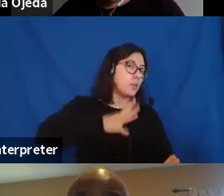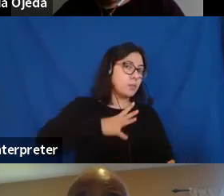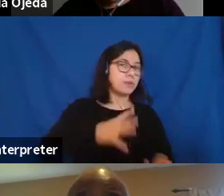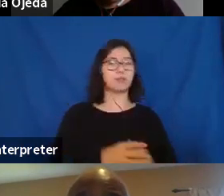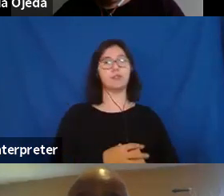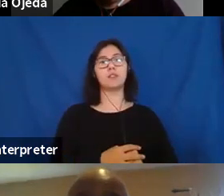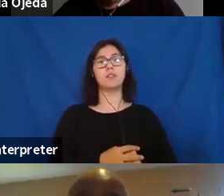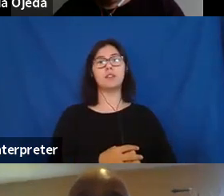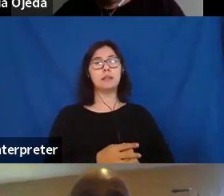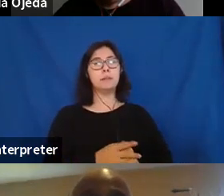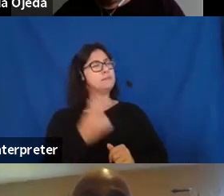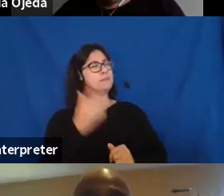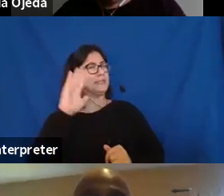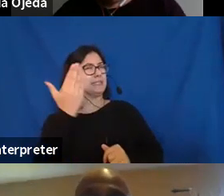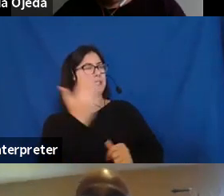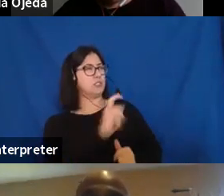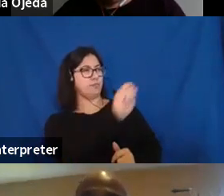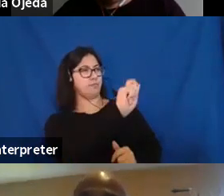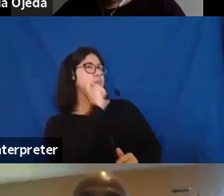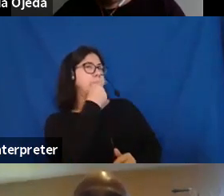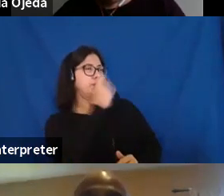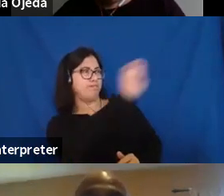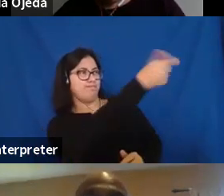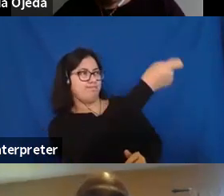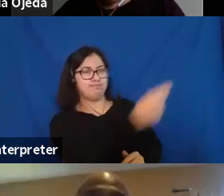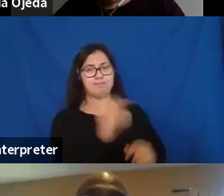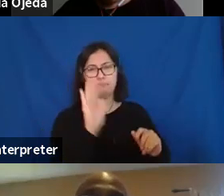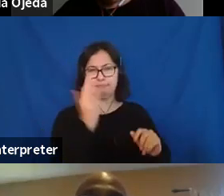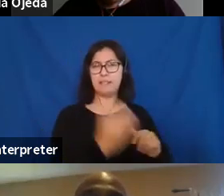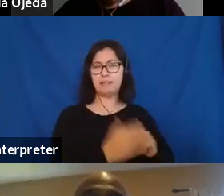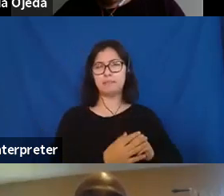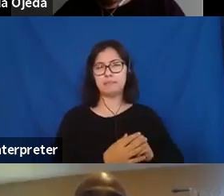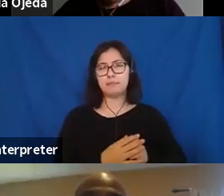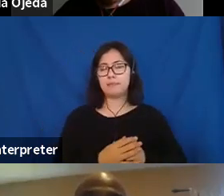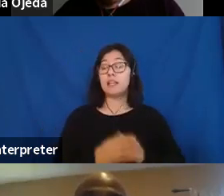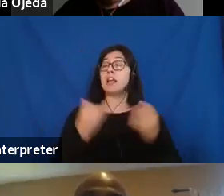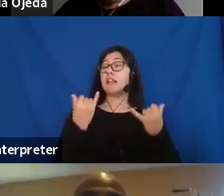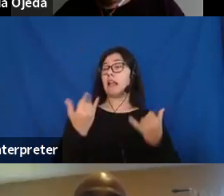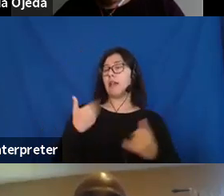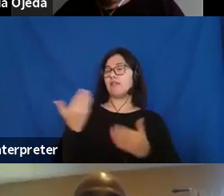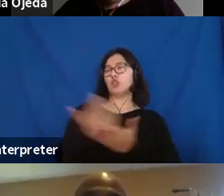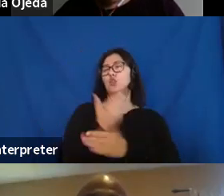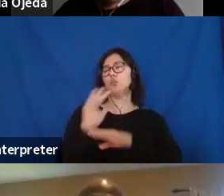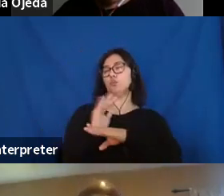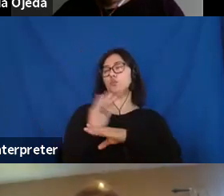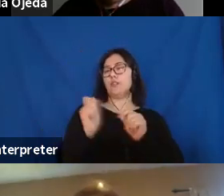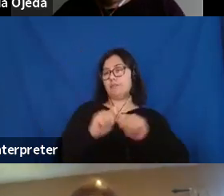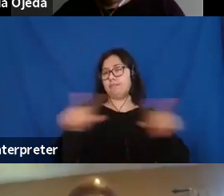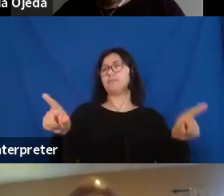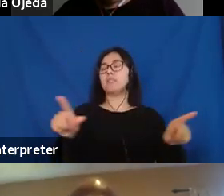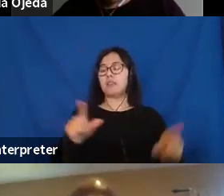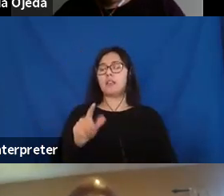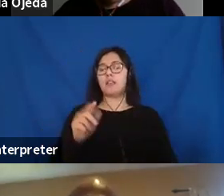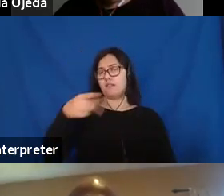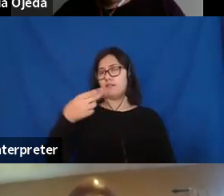Yeah, I think there's a kind of I find there's a film out now, a new documentary about Phyllis Schlafly, how she was so involved in